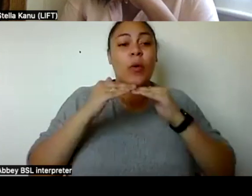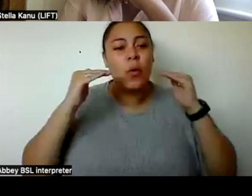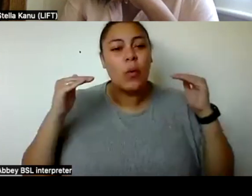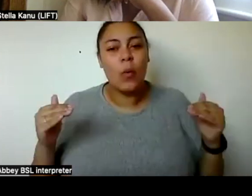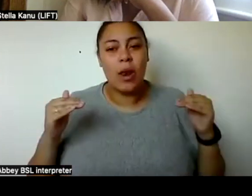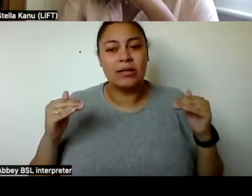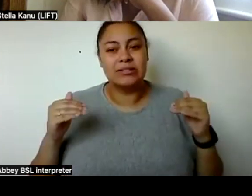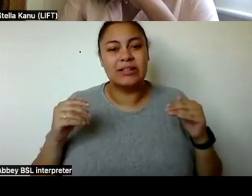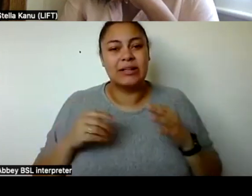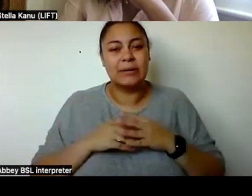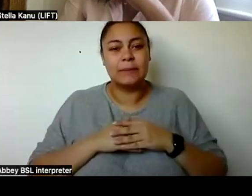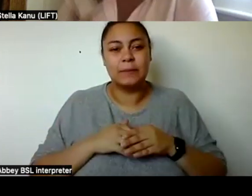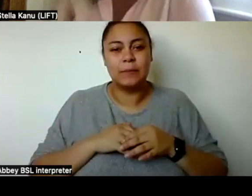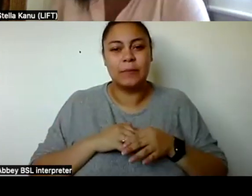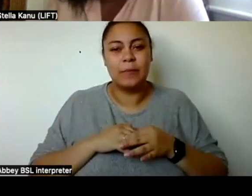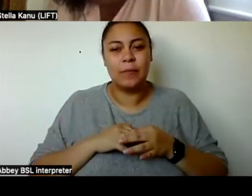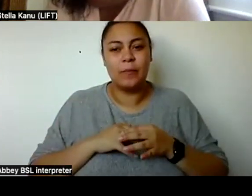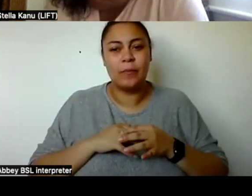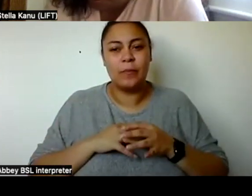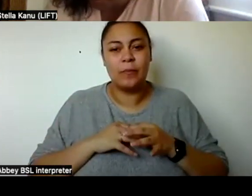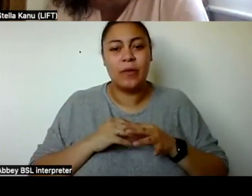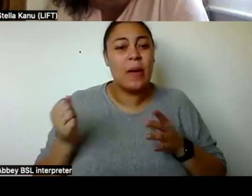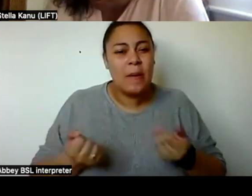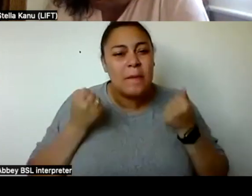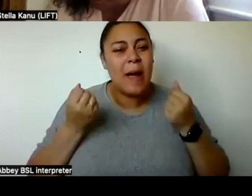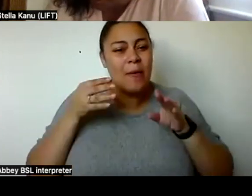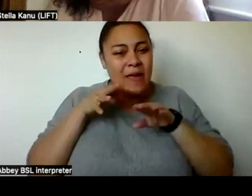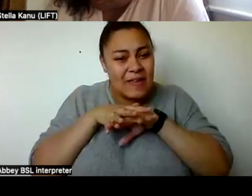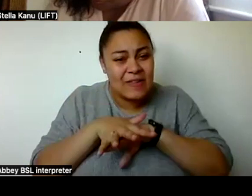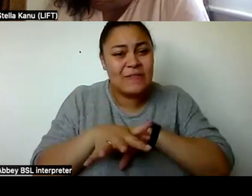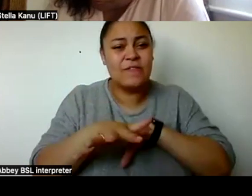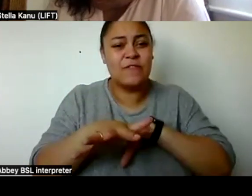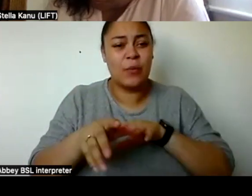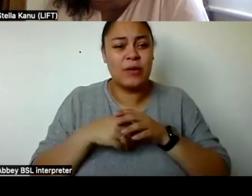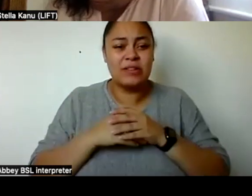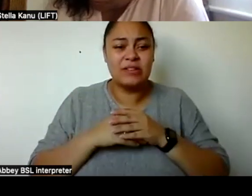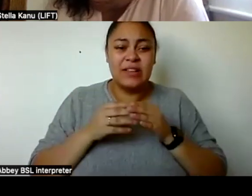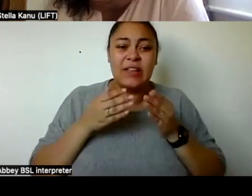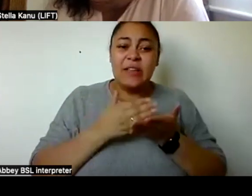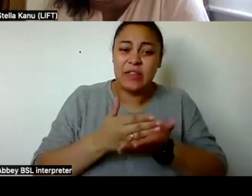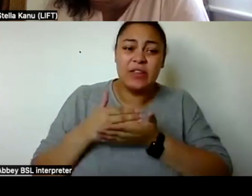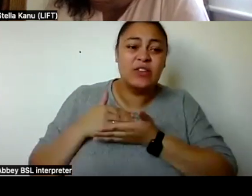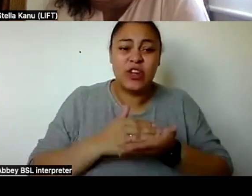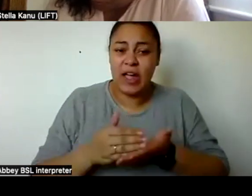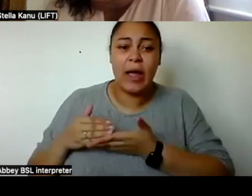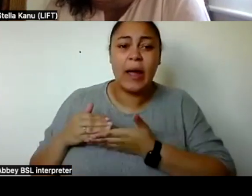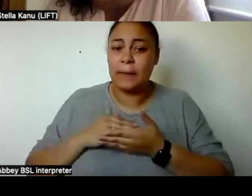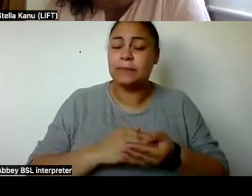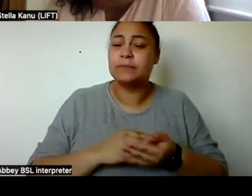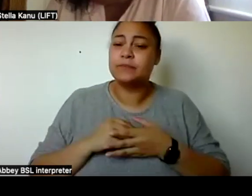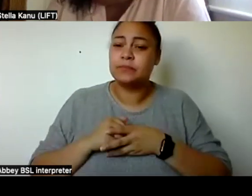we have a parity of power and influence in the organisation. And of course, some of that involves me